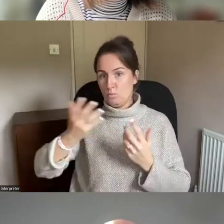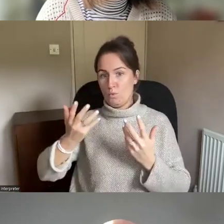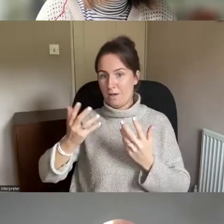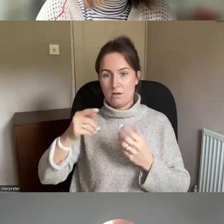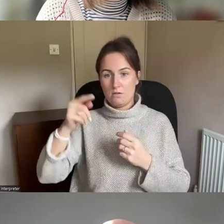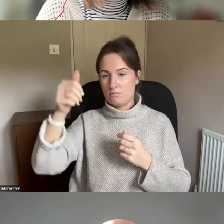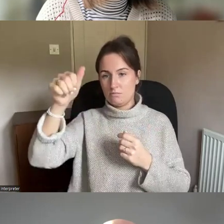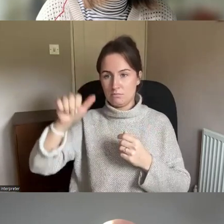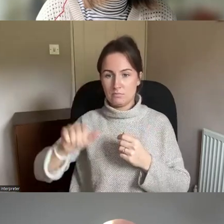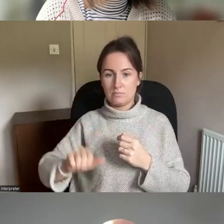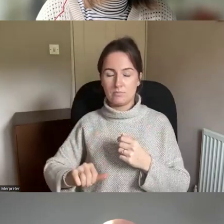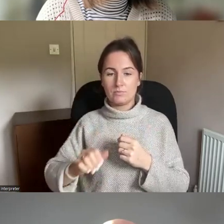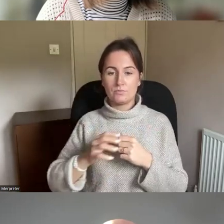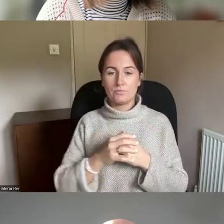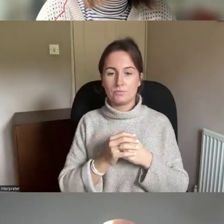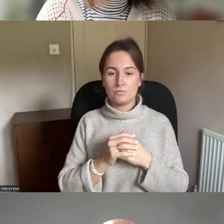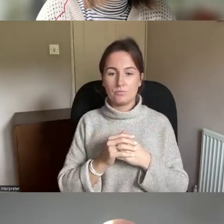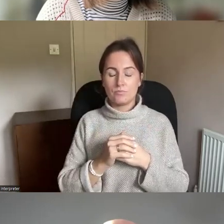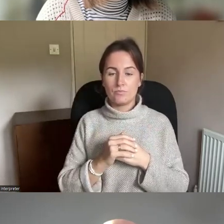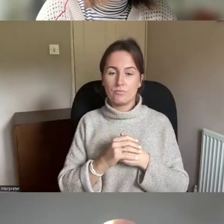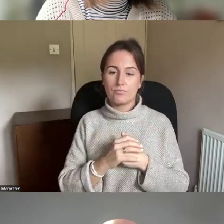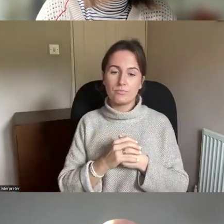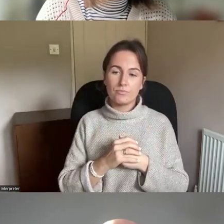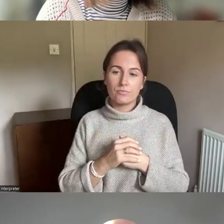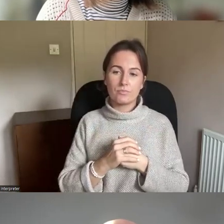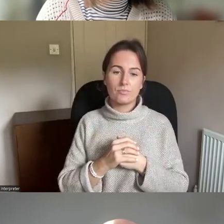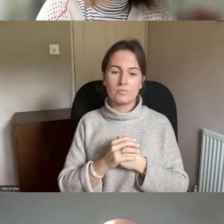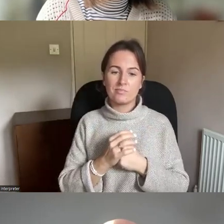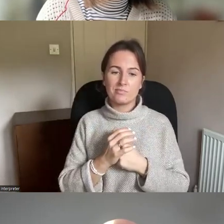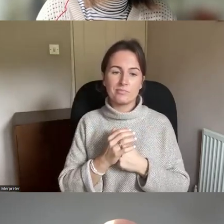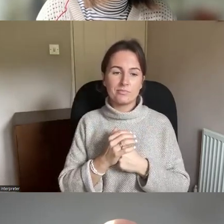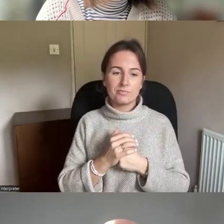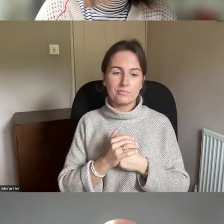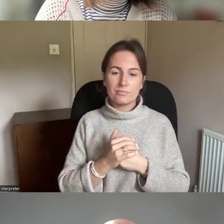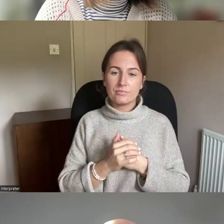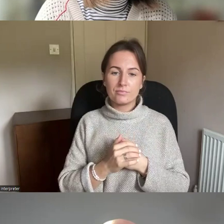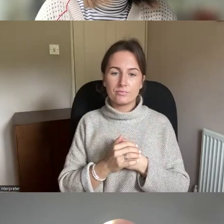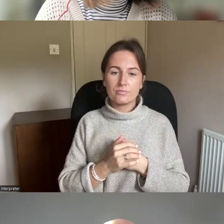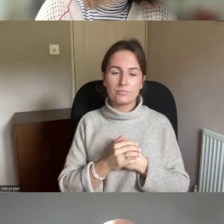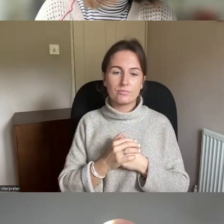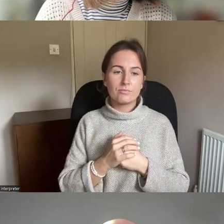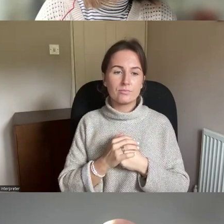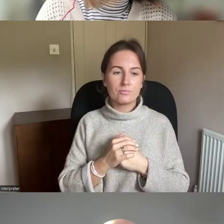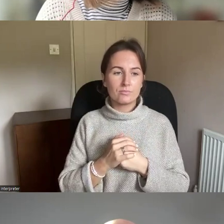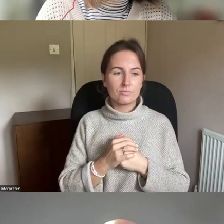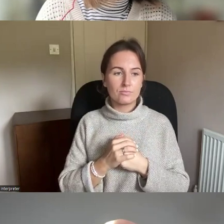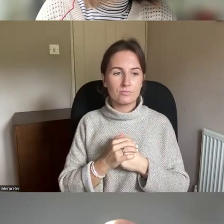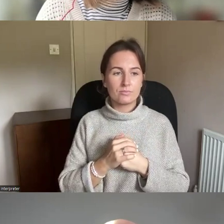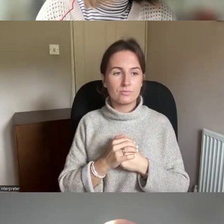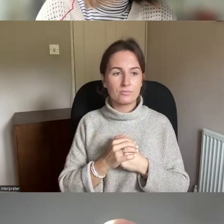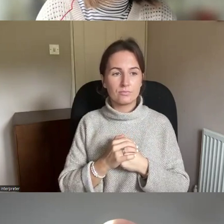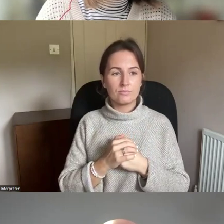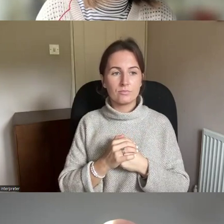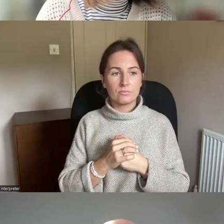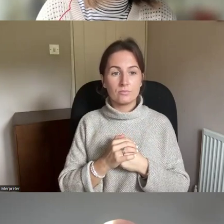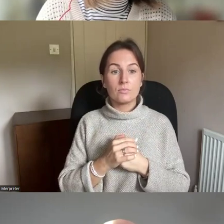Dagenham, scroll down, you'll see them all there. Isles of Scilly over there. And then if you wanted to